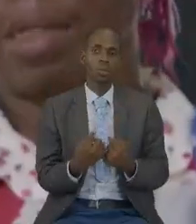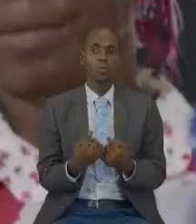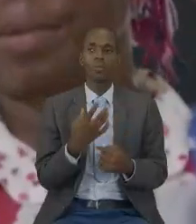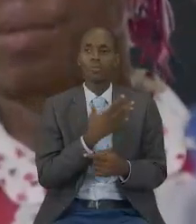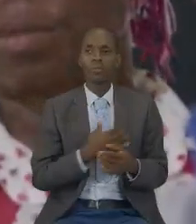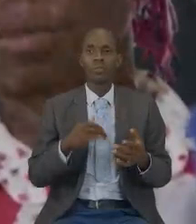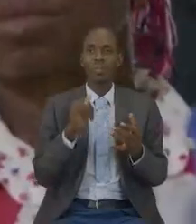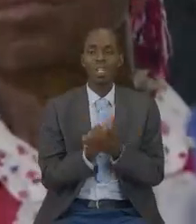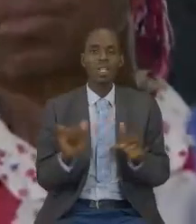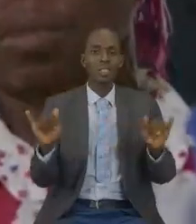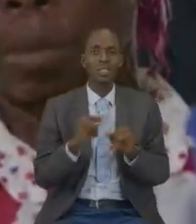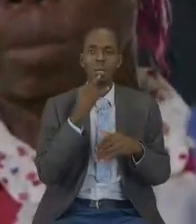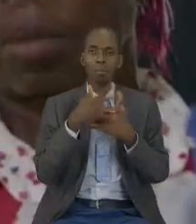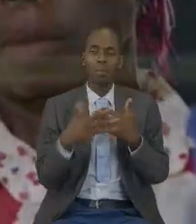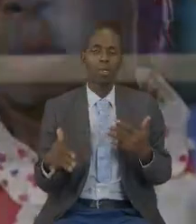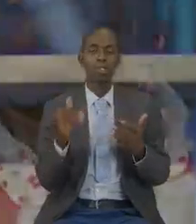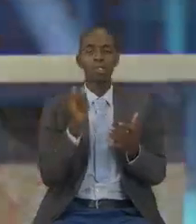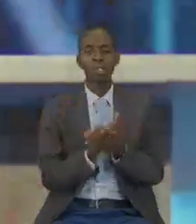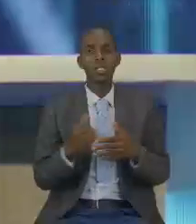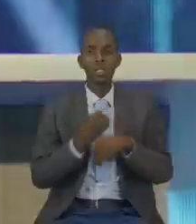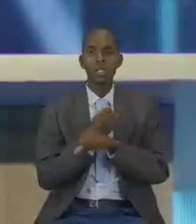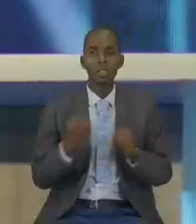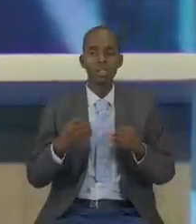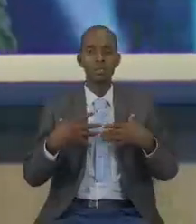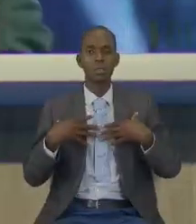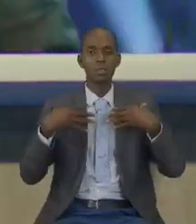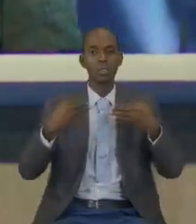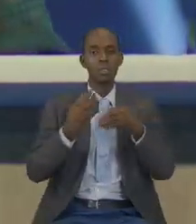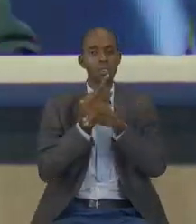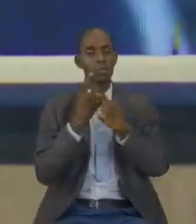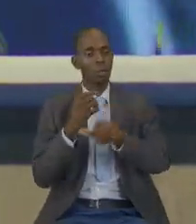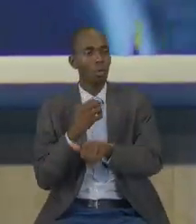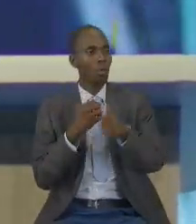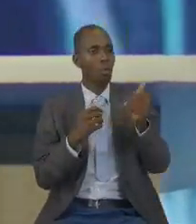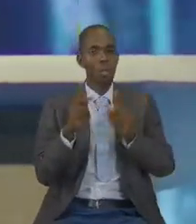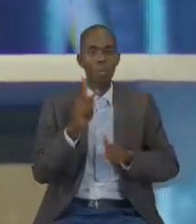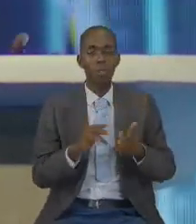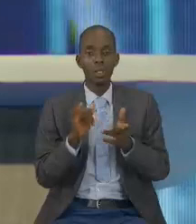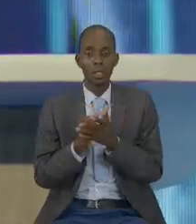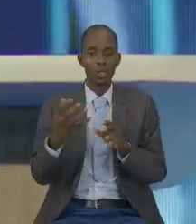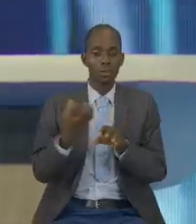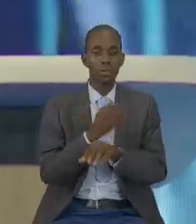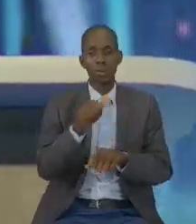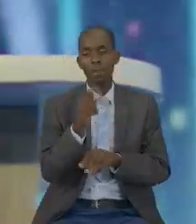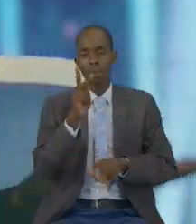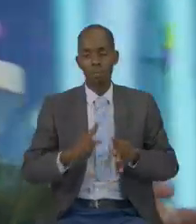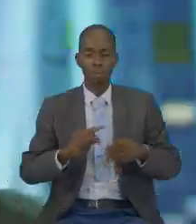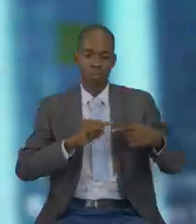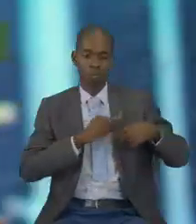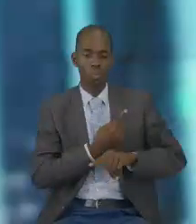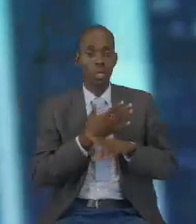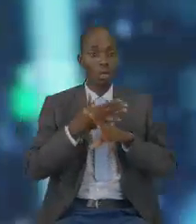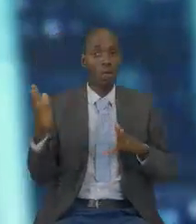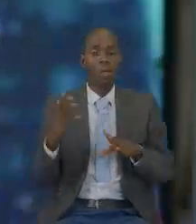same blood that saved, that healed, that delivered other people, that took their guilt away and took their